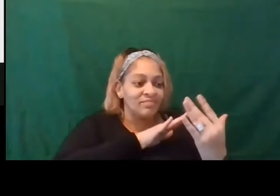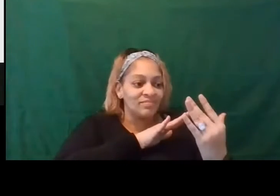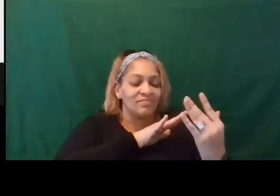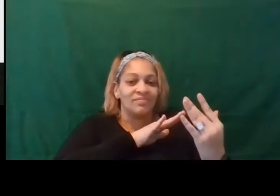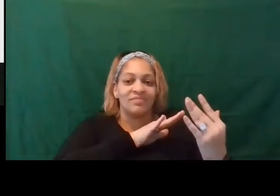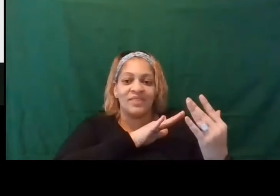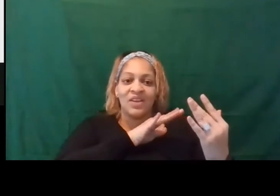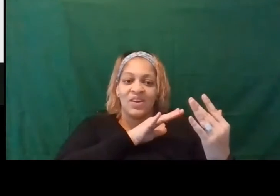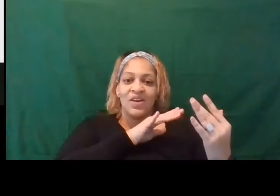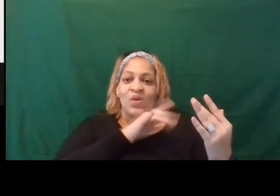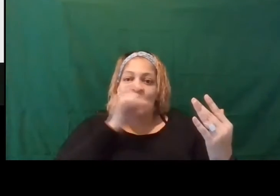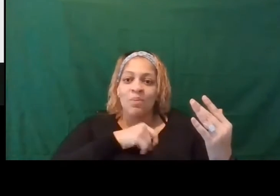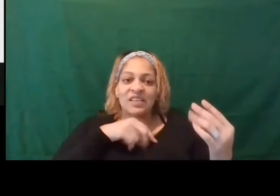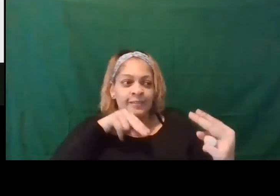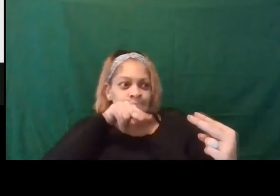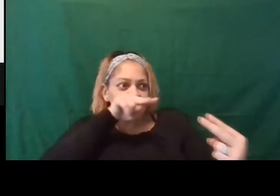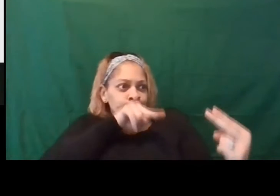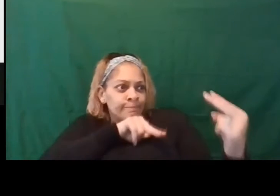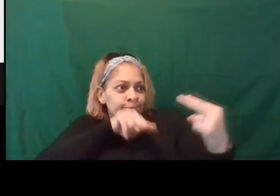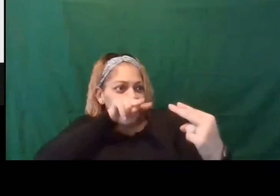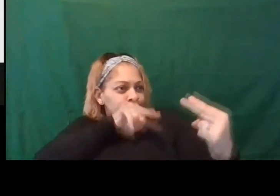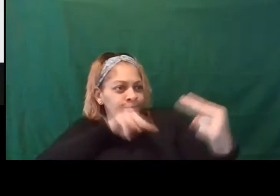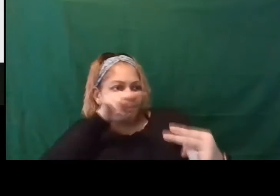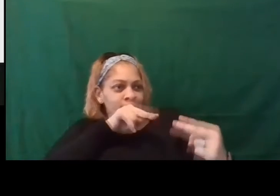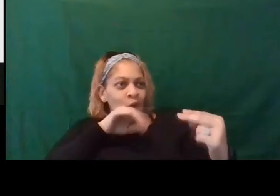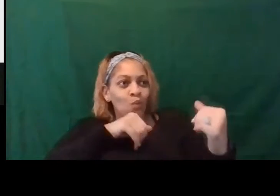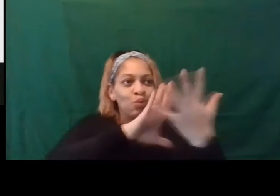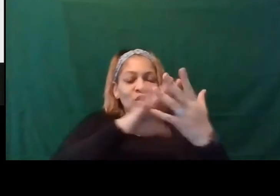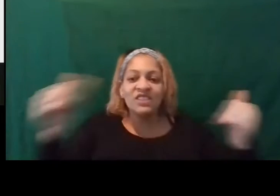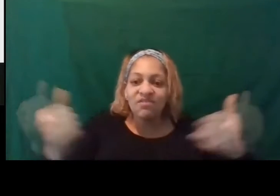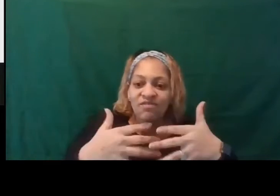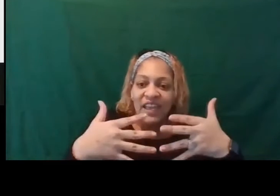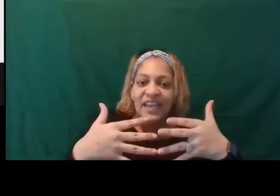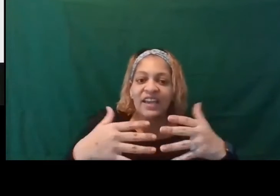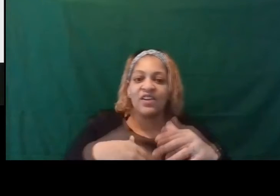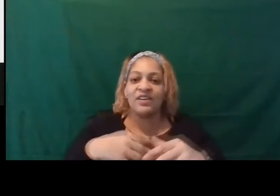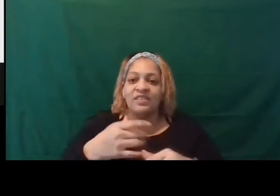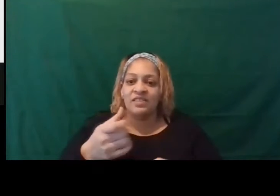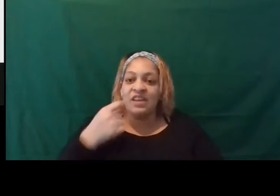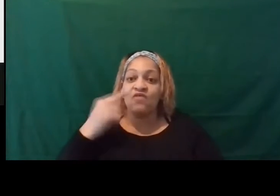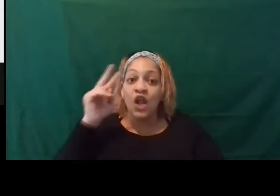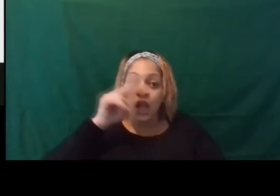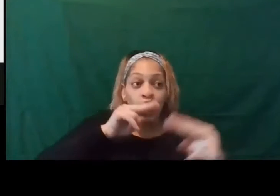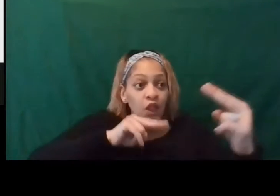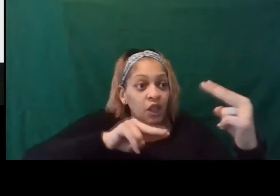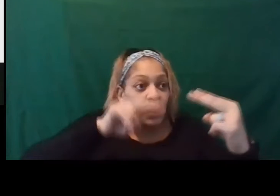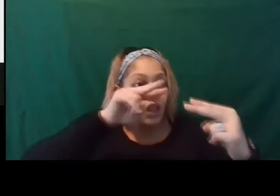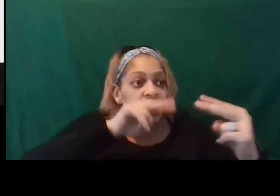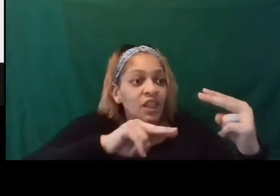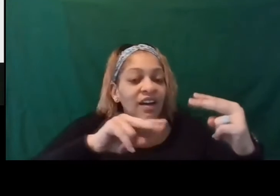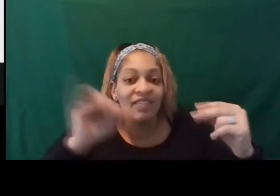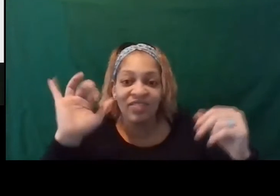on, stand at it and call it for what it is. And to stand there and look at it is fear,